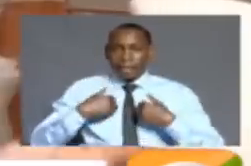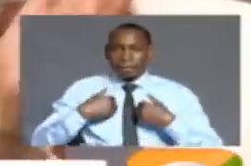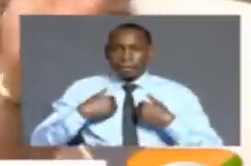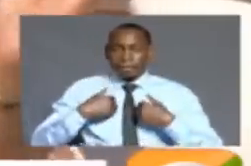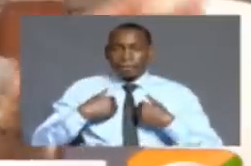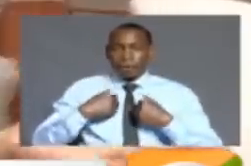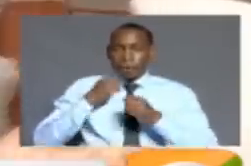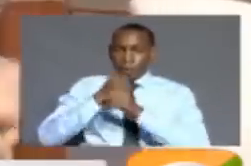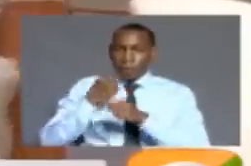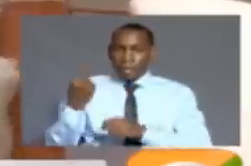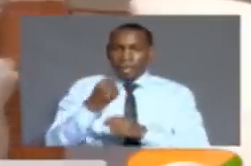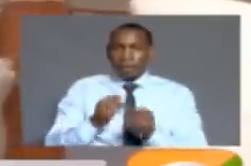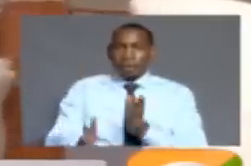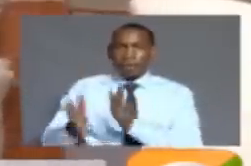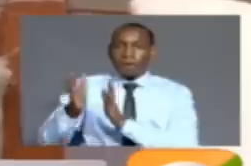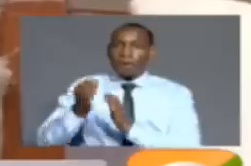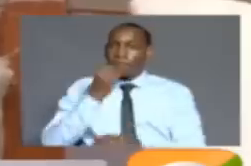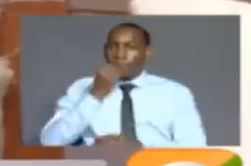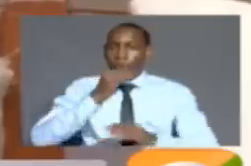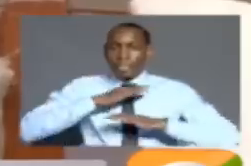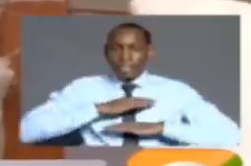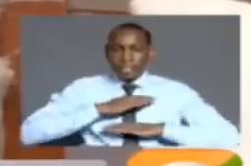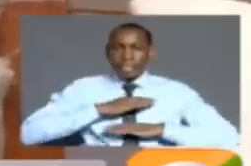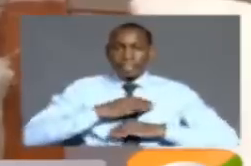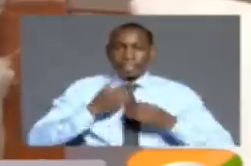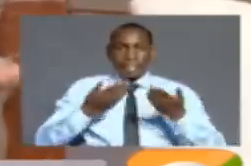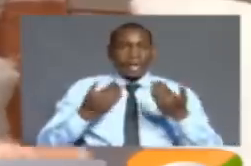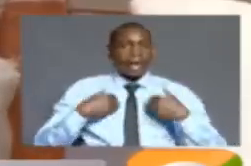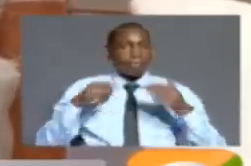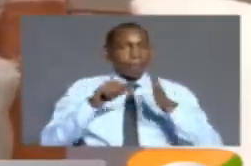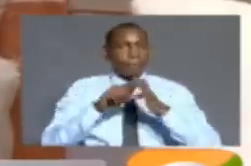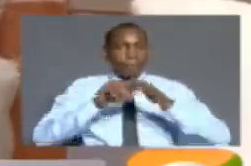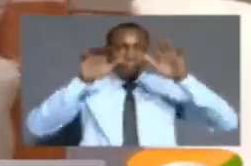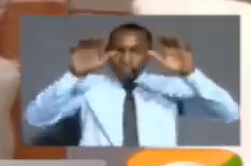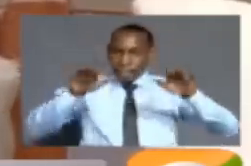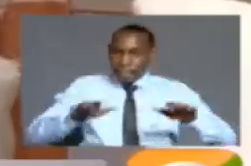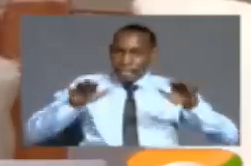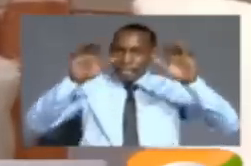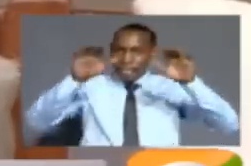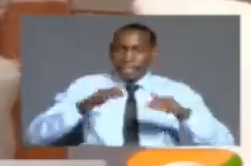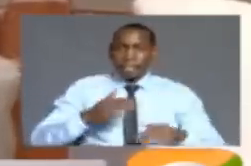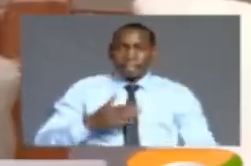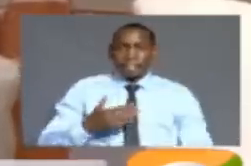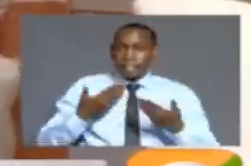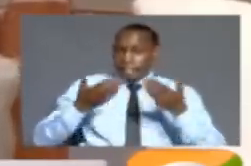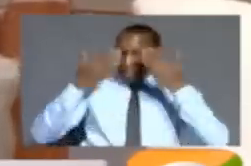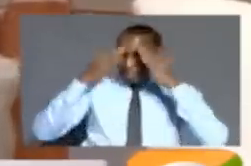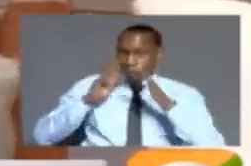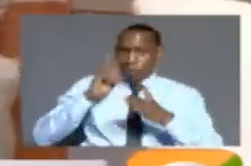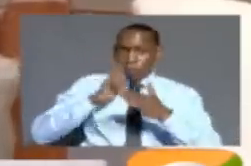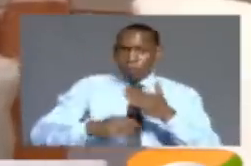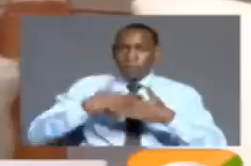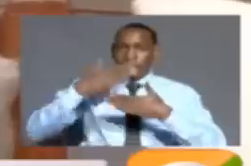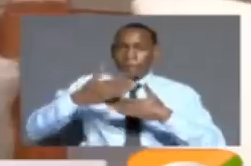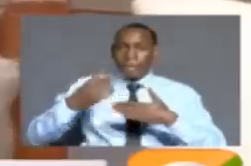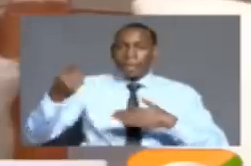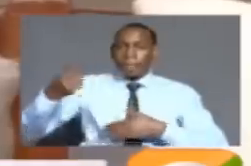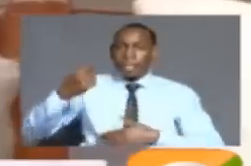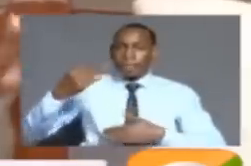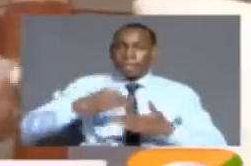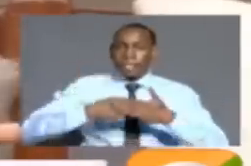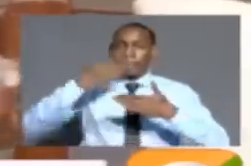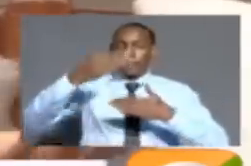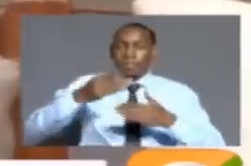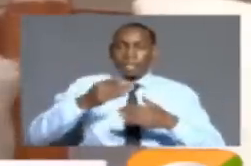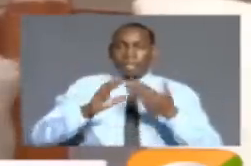security, like right now, we've had issues with the rains. Right now. Like as we speak. Yeah. So I don't know what's going to happen in the next few months, because, you know, most